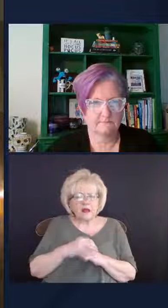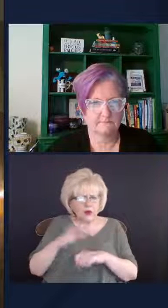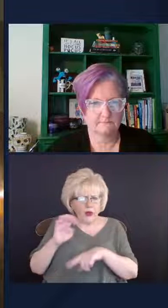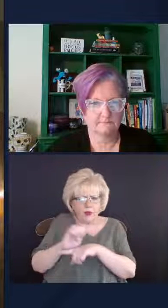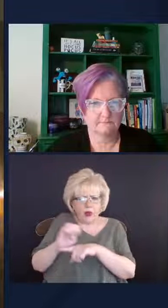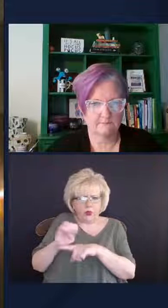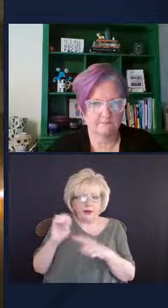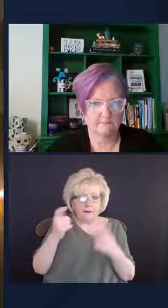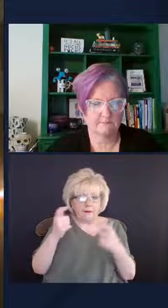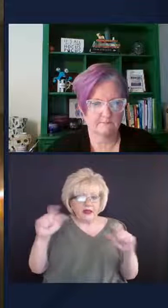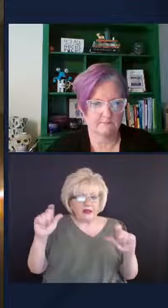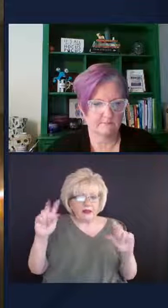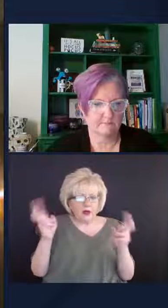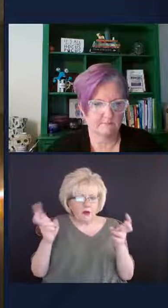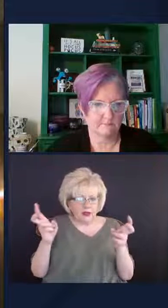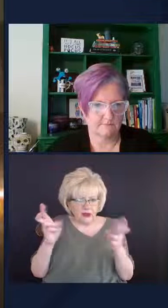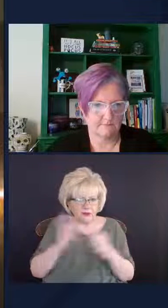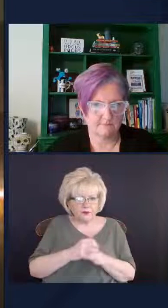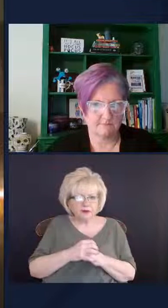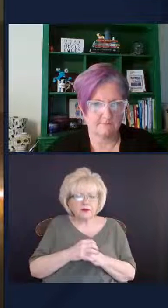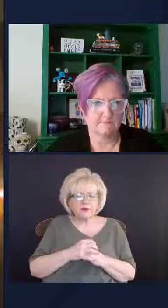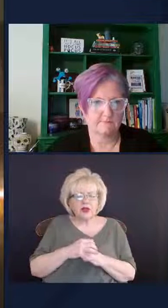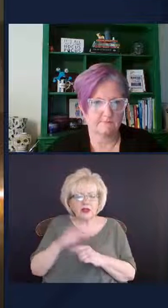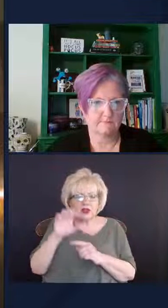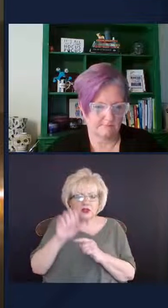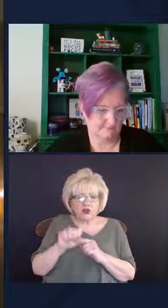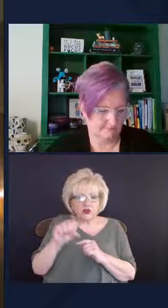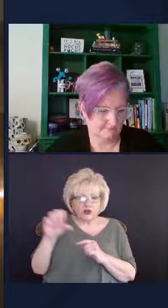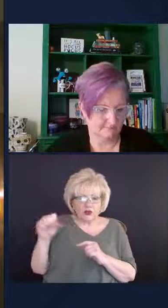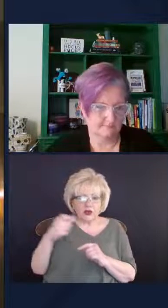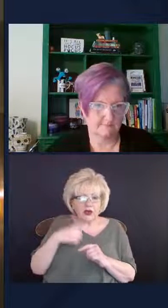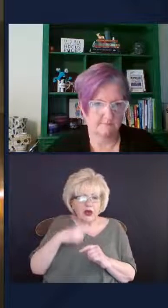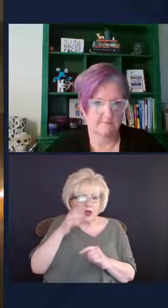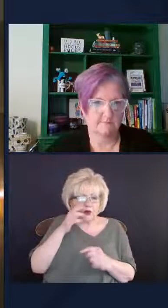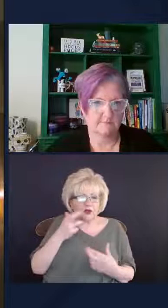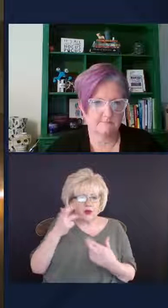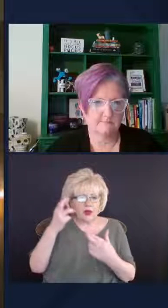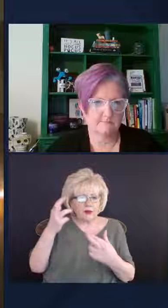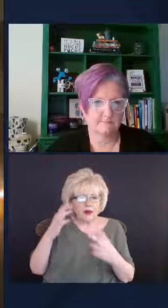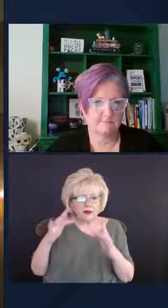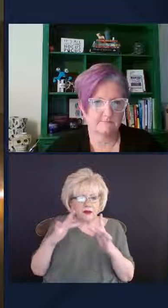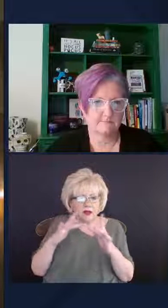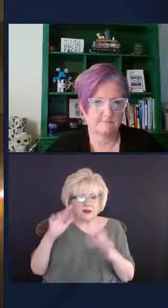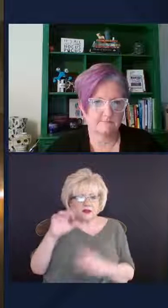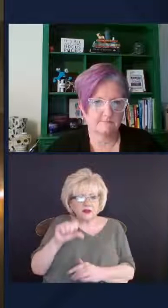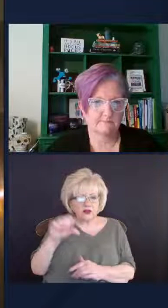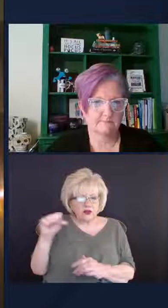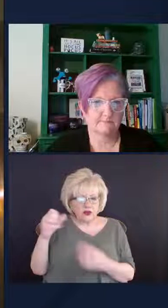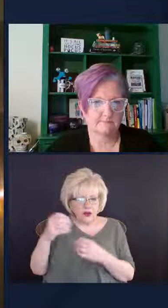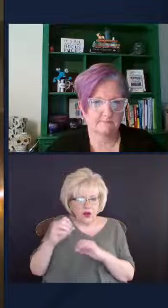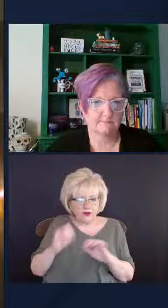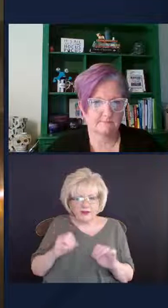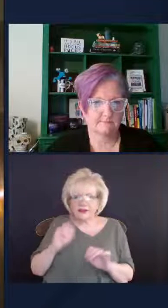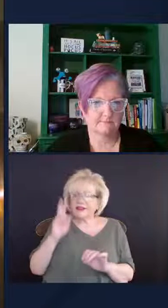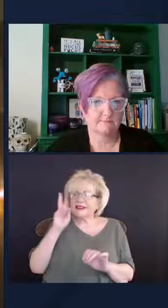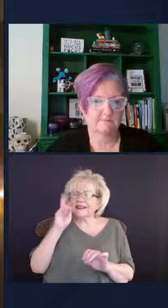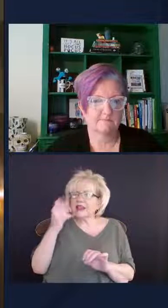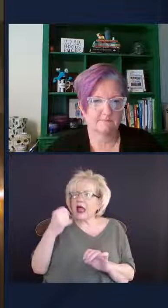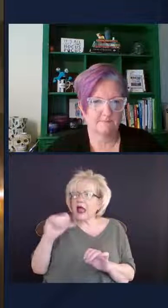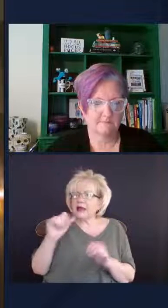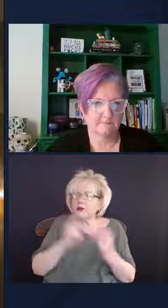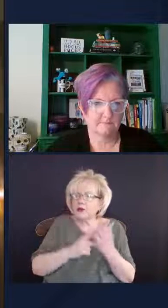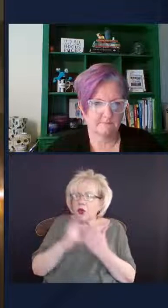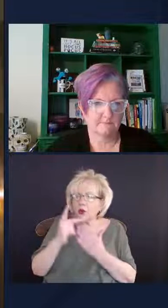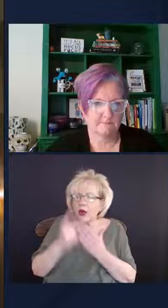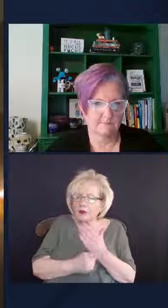big topic. I also, if you're on Social Security, I recommend contacting the Social Security office to see if there's any programs to